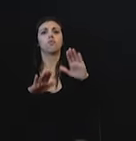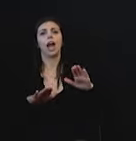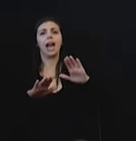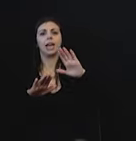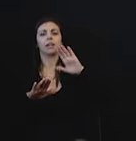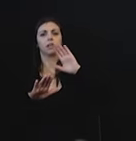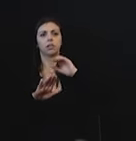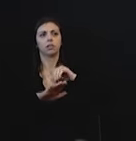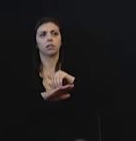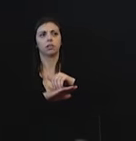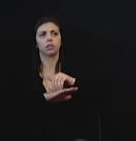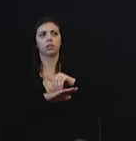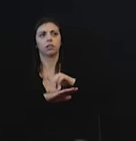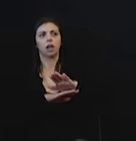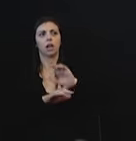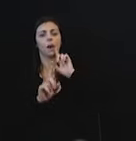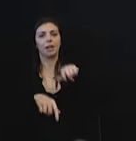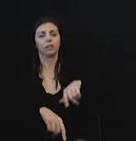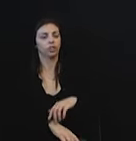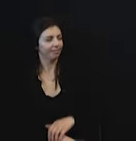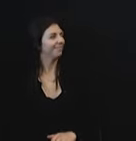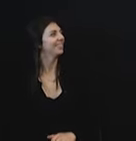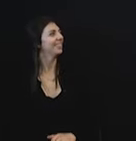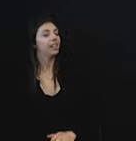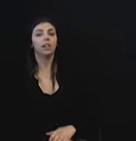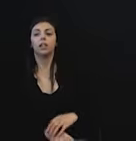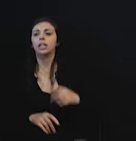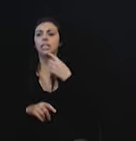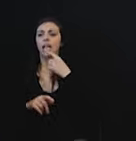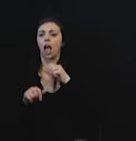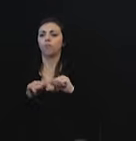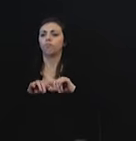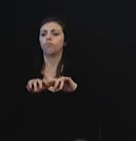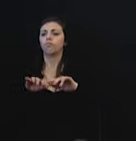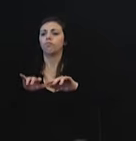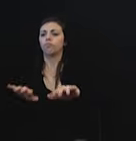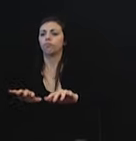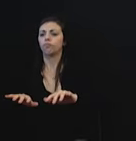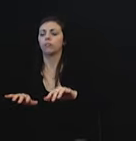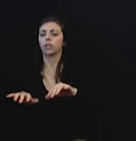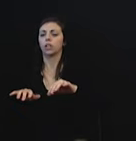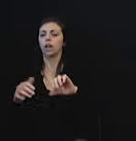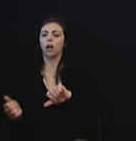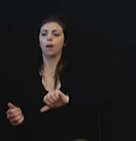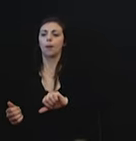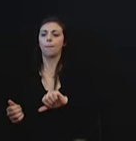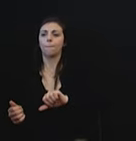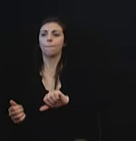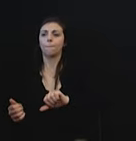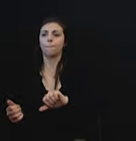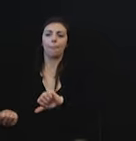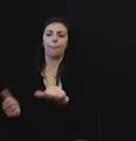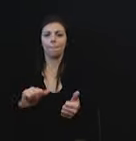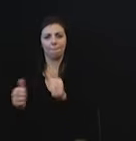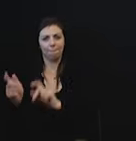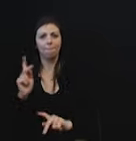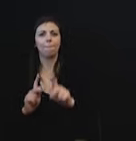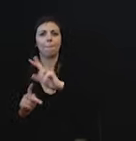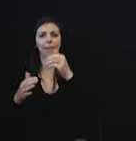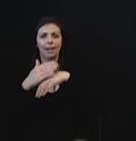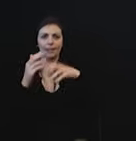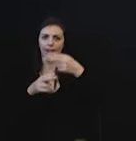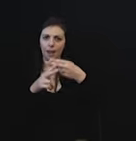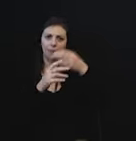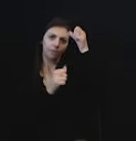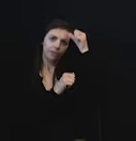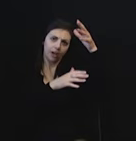into the world and make disciples of all nations, baptizing them in the name of the Father and Son and Holy Spirit." But sometimes we miss a part